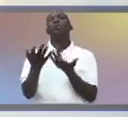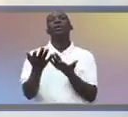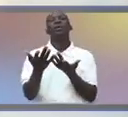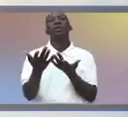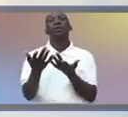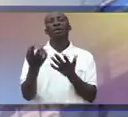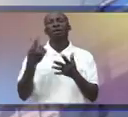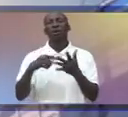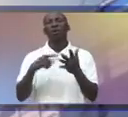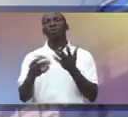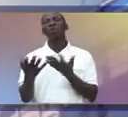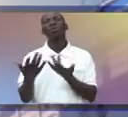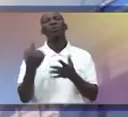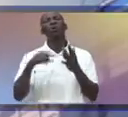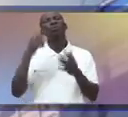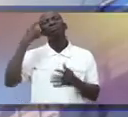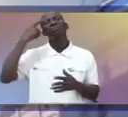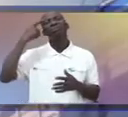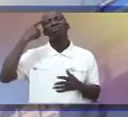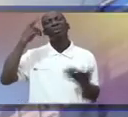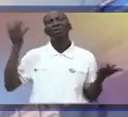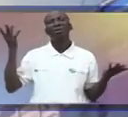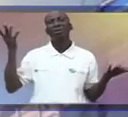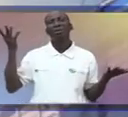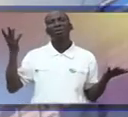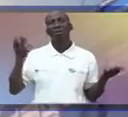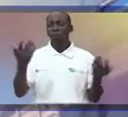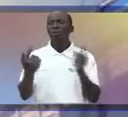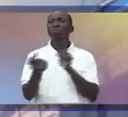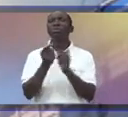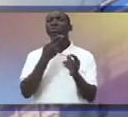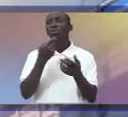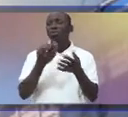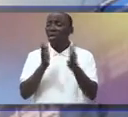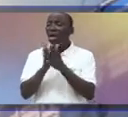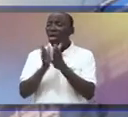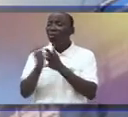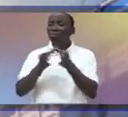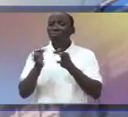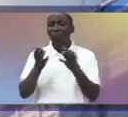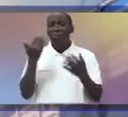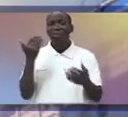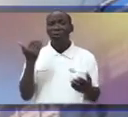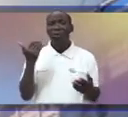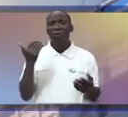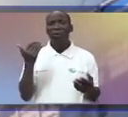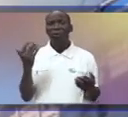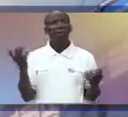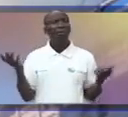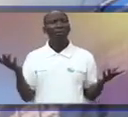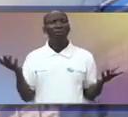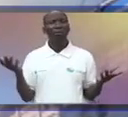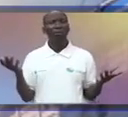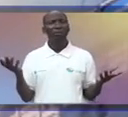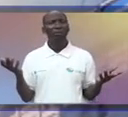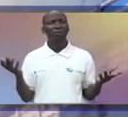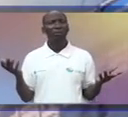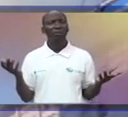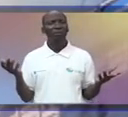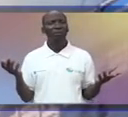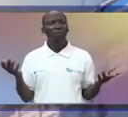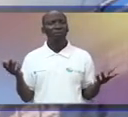wopɛ sɛ wɔawukɔ hu wo sɔfo na wobisa ne sɛ neɛ church of christfoɔ ka ɛɛfiri bible mu mentie anaa na wɔnka nkyerɛ wɔ sɛ wɔ mamfii wɔ